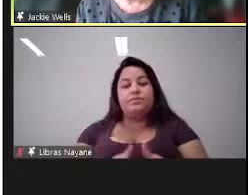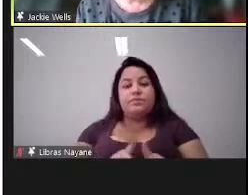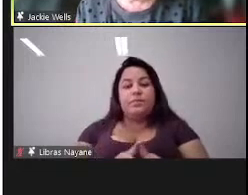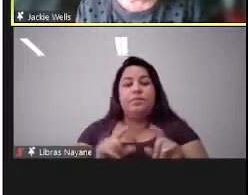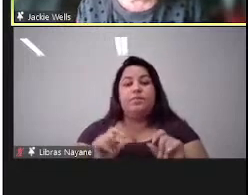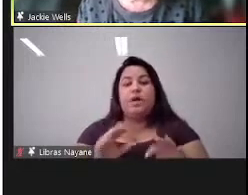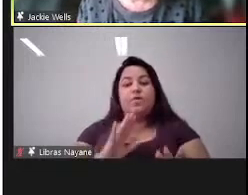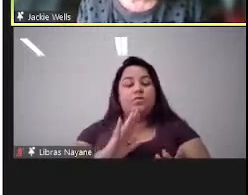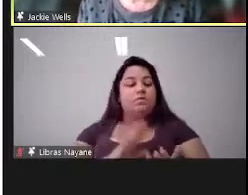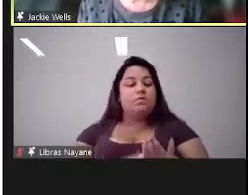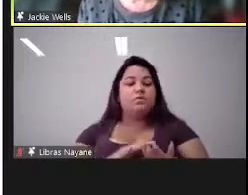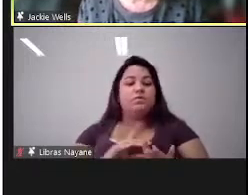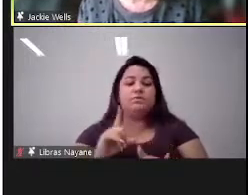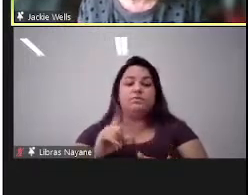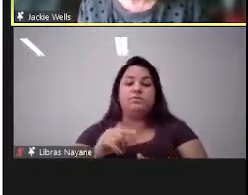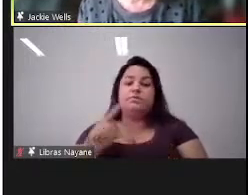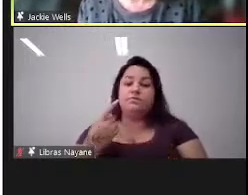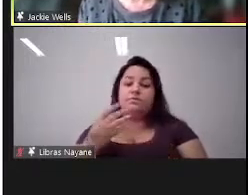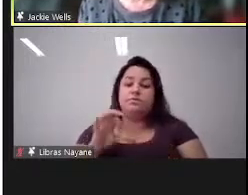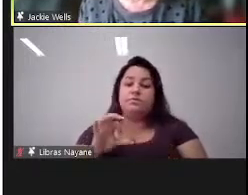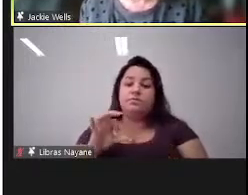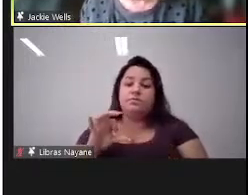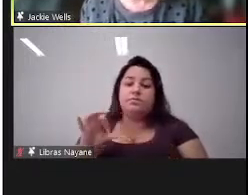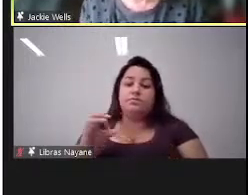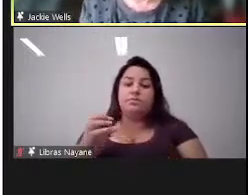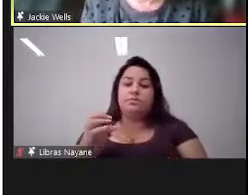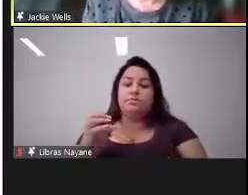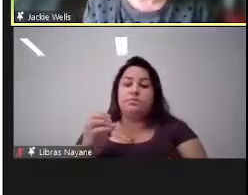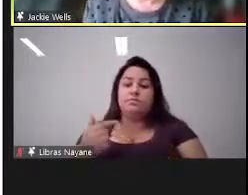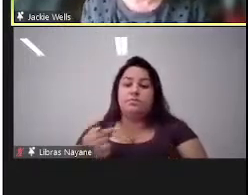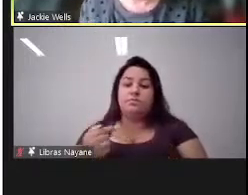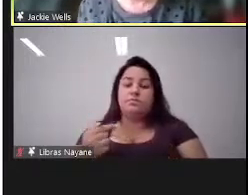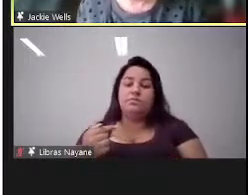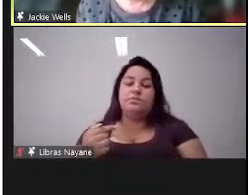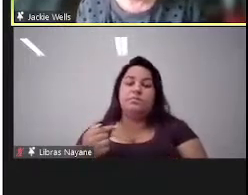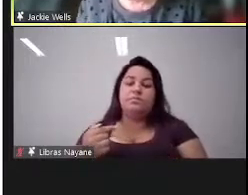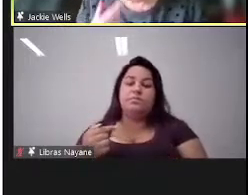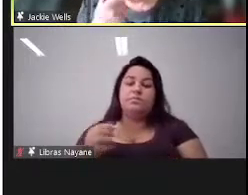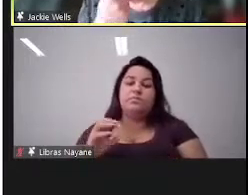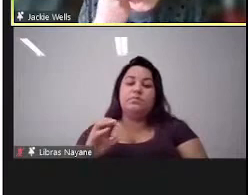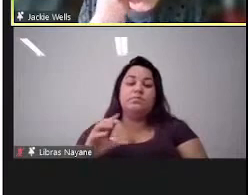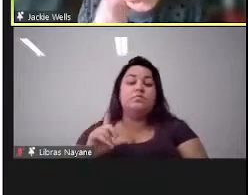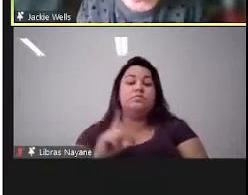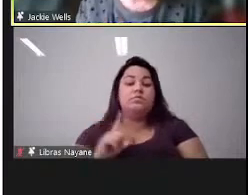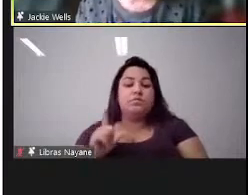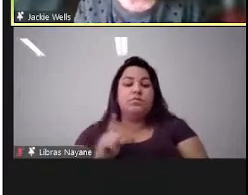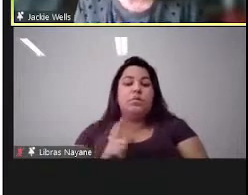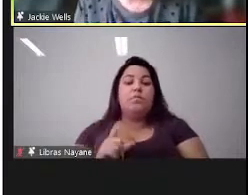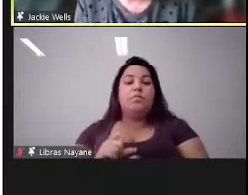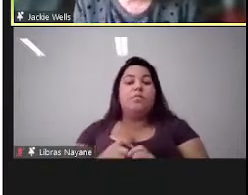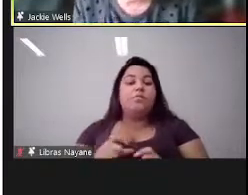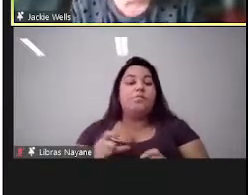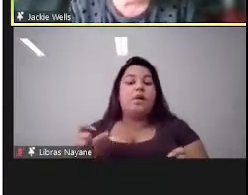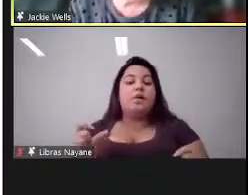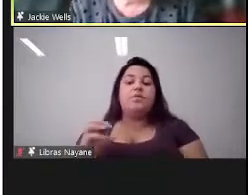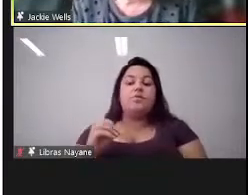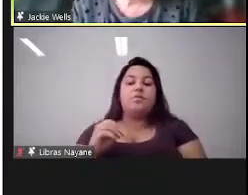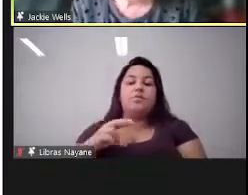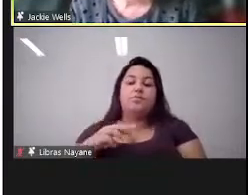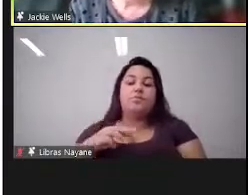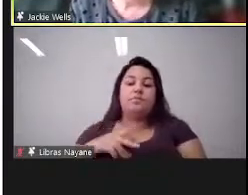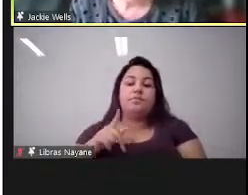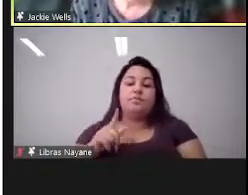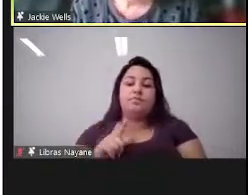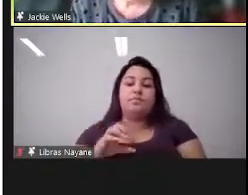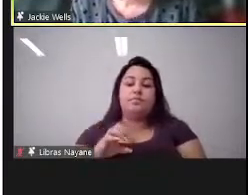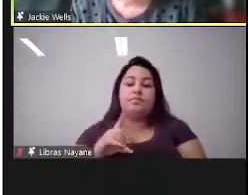1997, when the system was made more complex and some are now taxed and some aren't. And then in retirement,